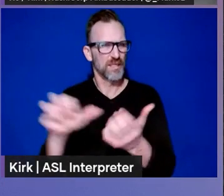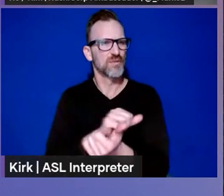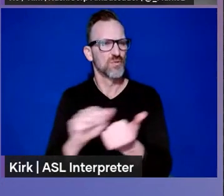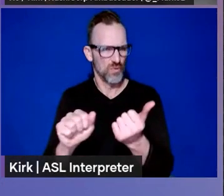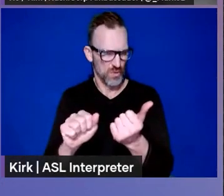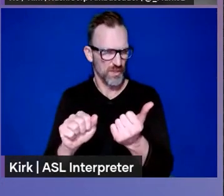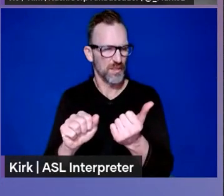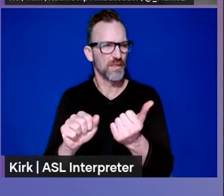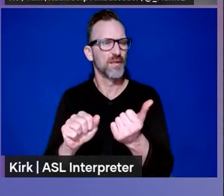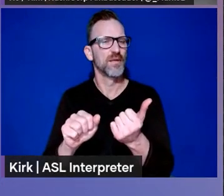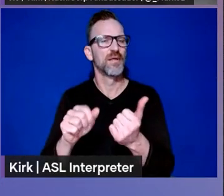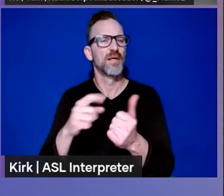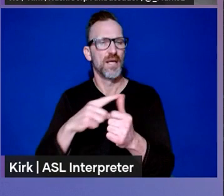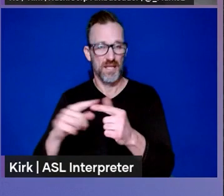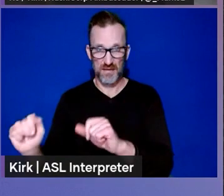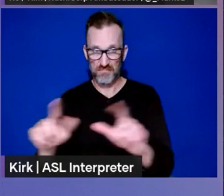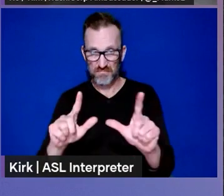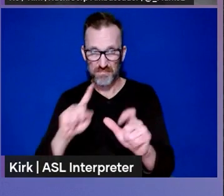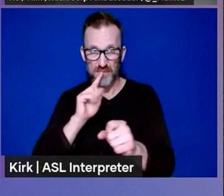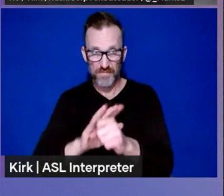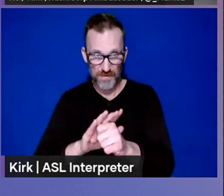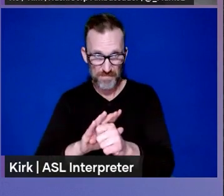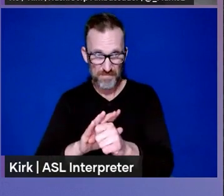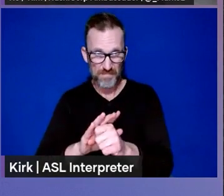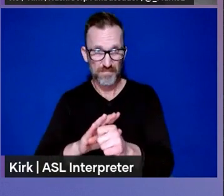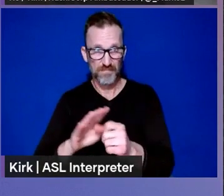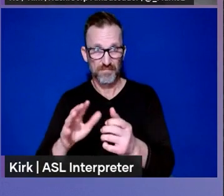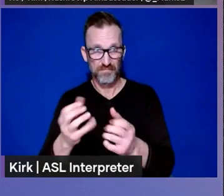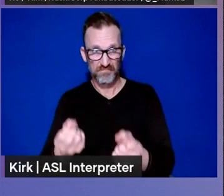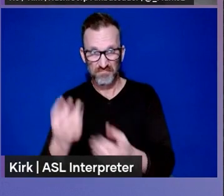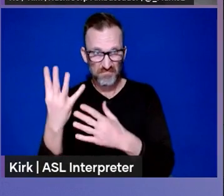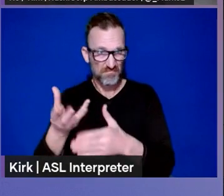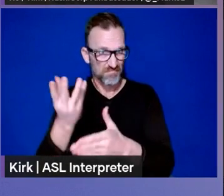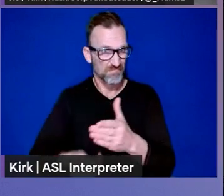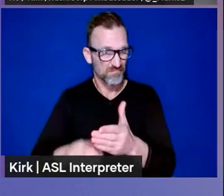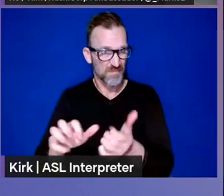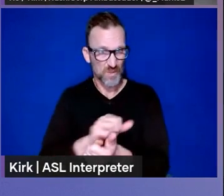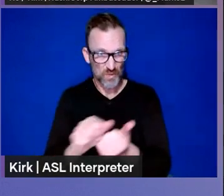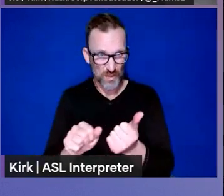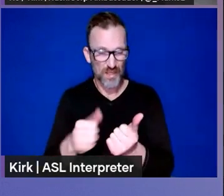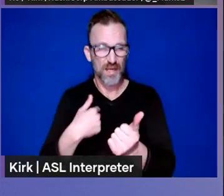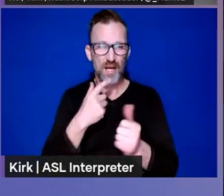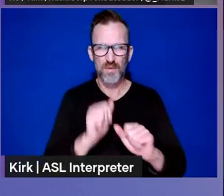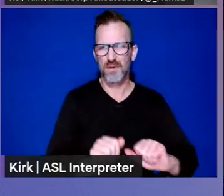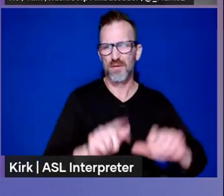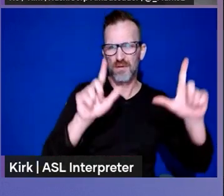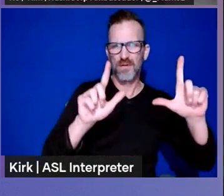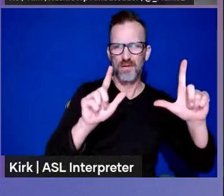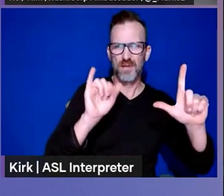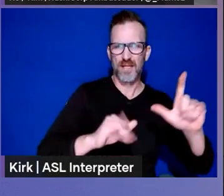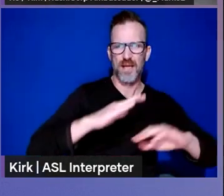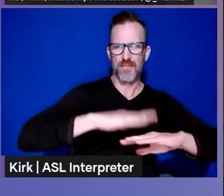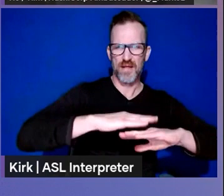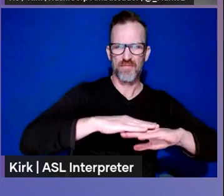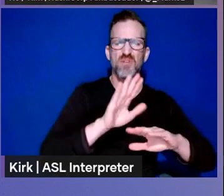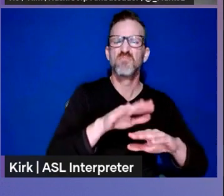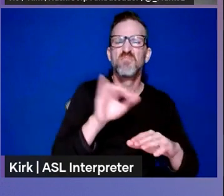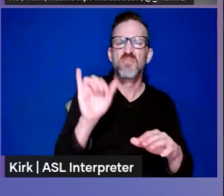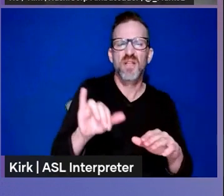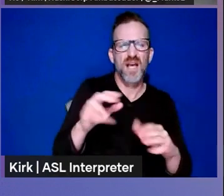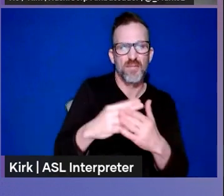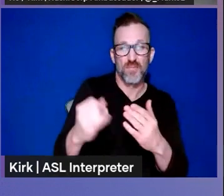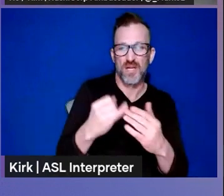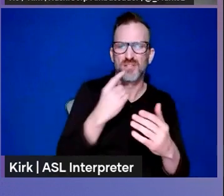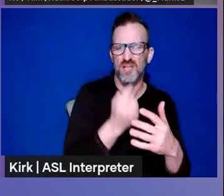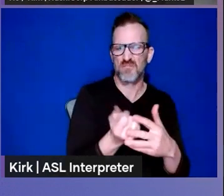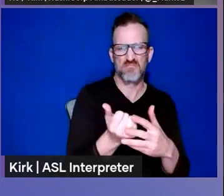to confirm it. I need to go ahead and just connect to the platform, say, okay, we don't need that project anymore, just going to remove it. And as you can see